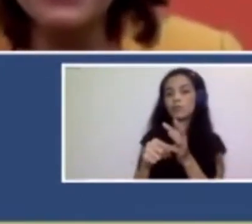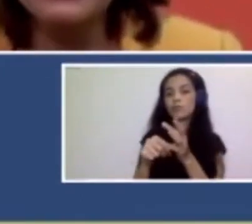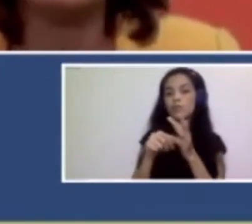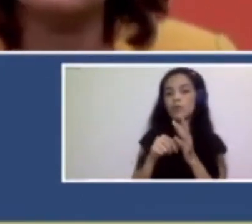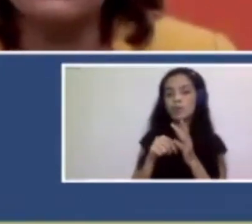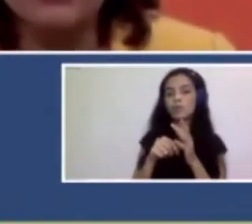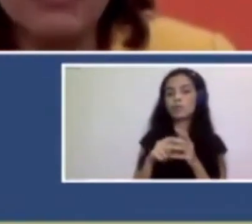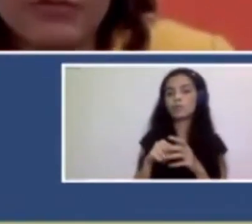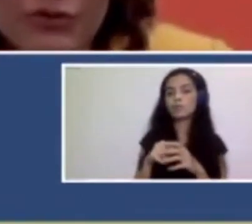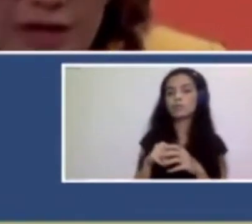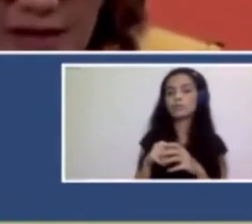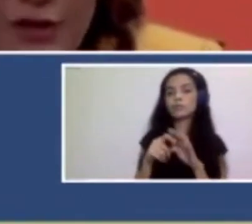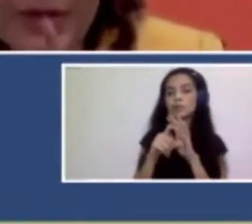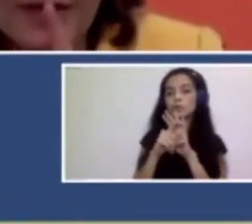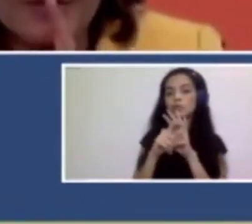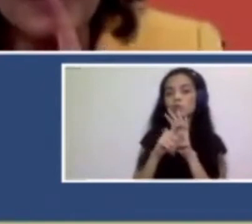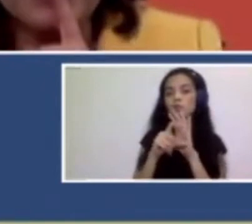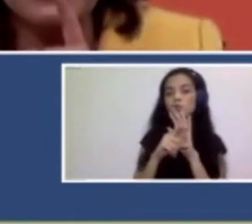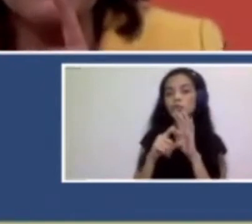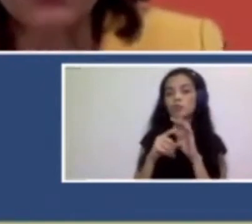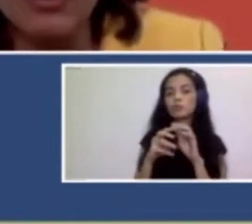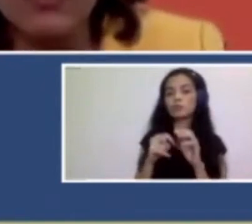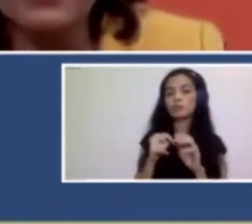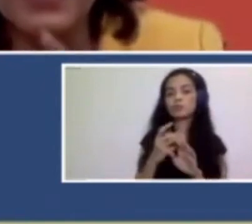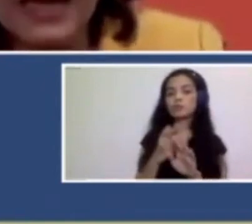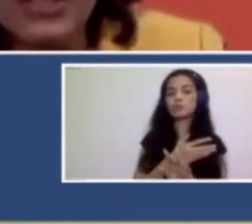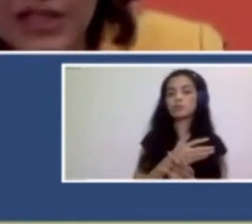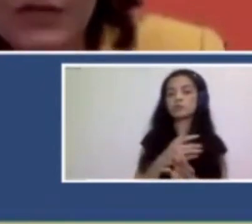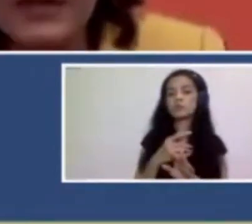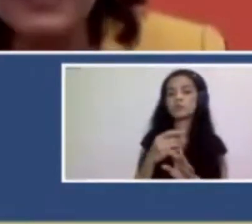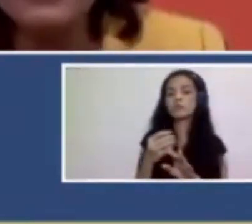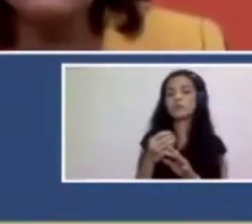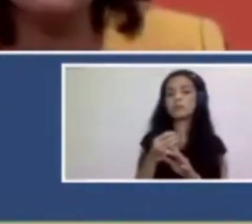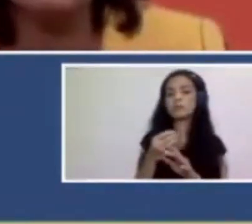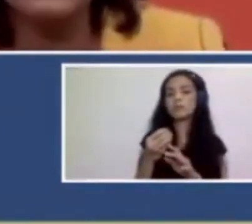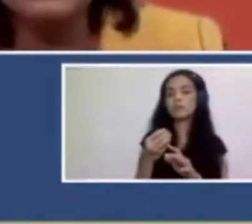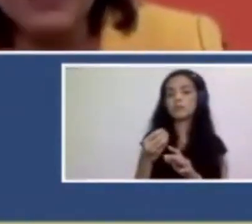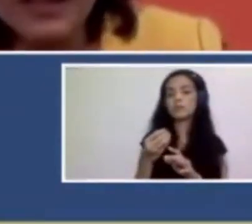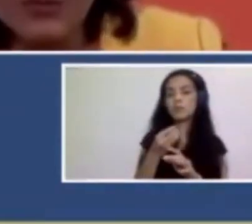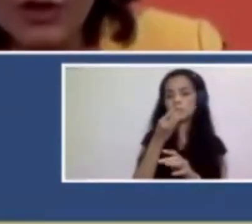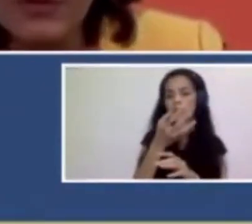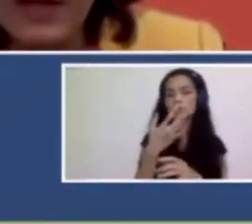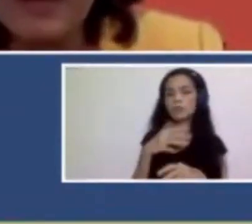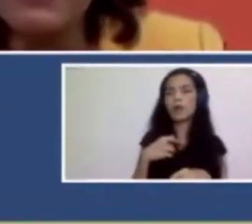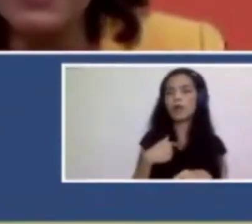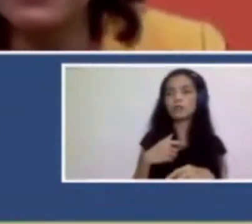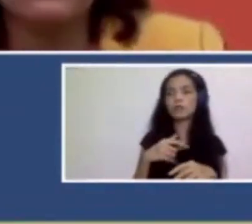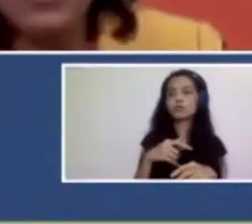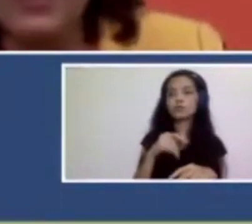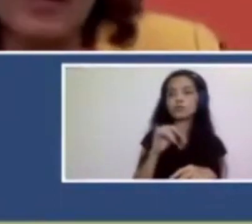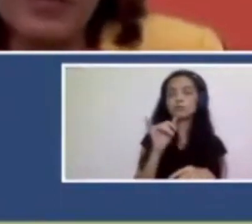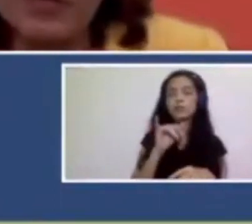No? Like, for example, you read a little bit at the beginning, I work with blind children. So when I started working with them, I